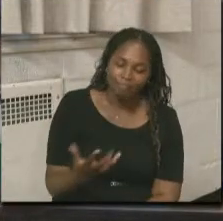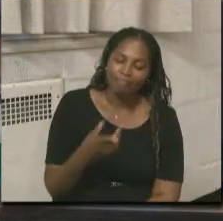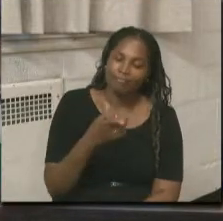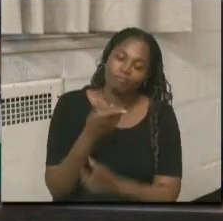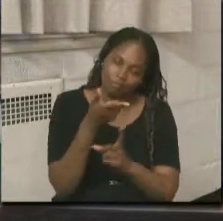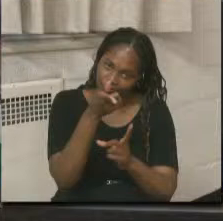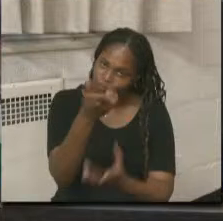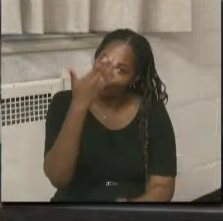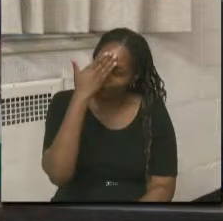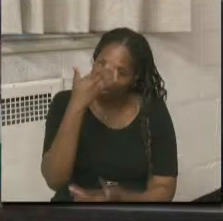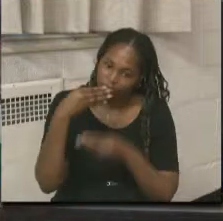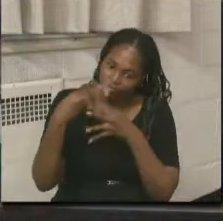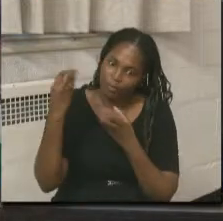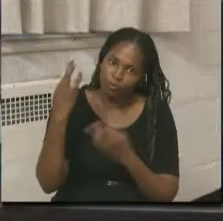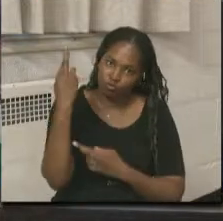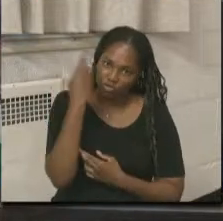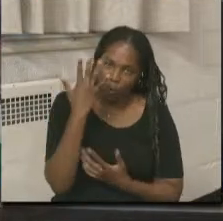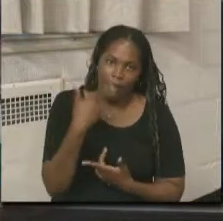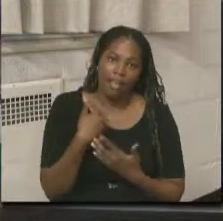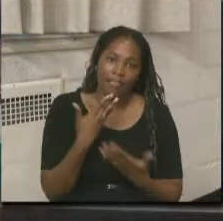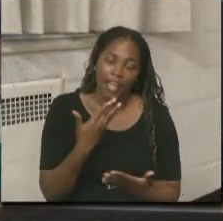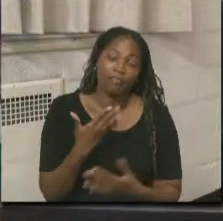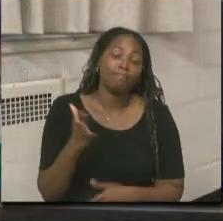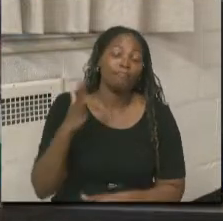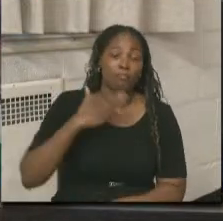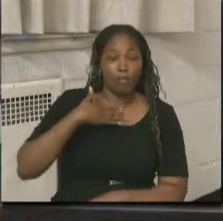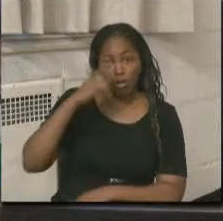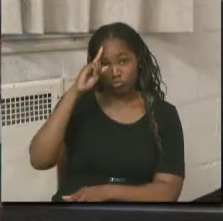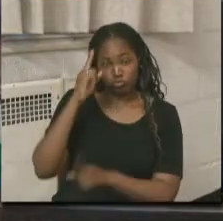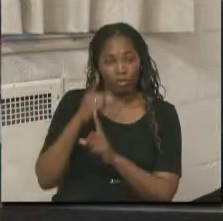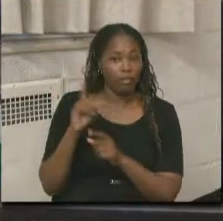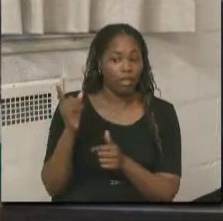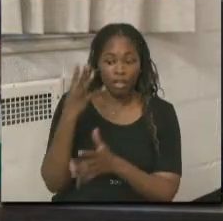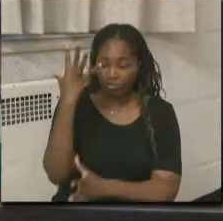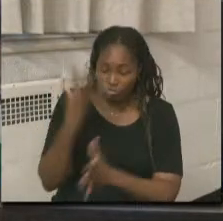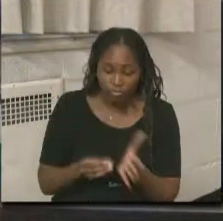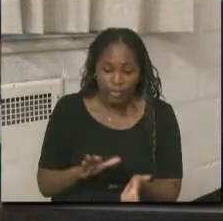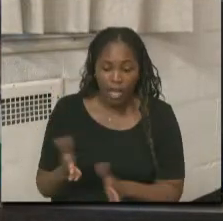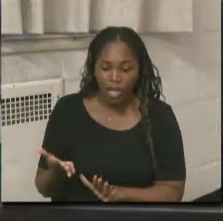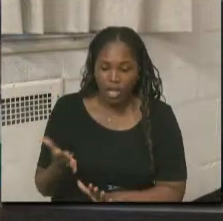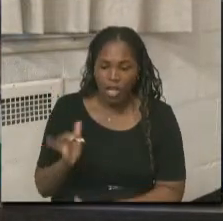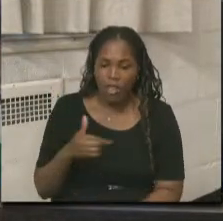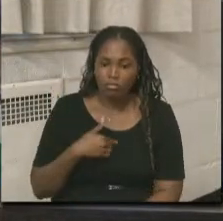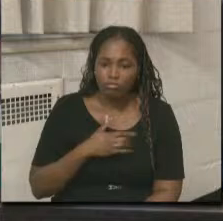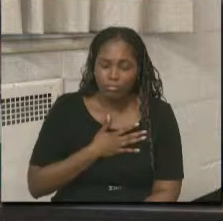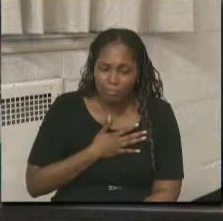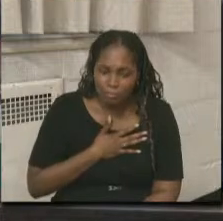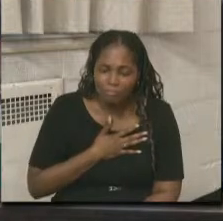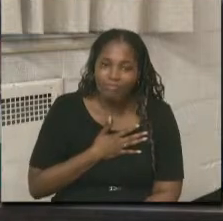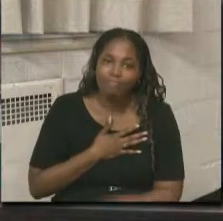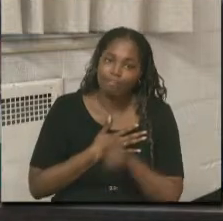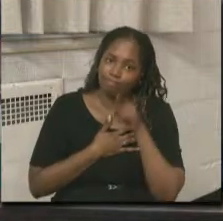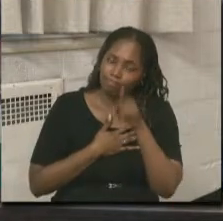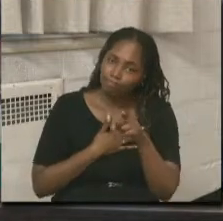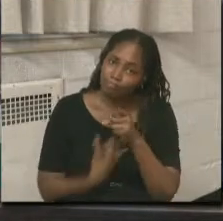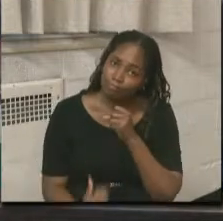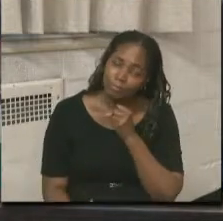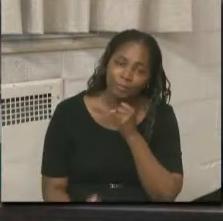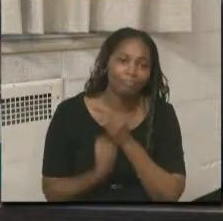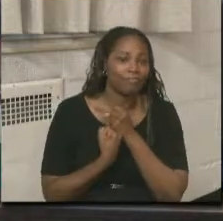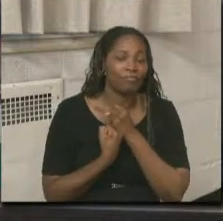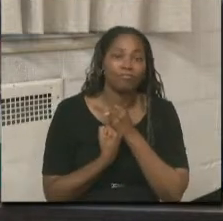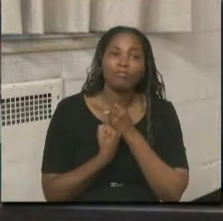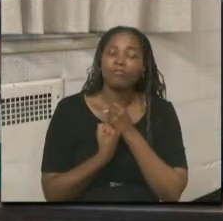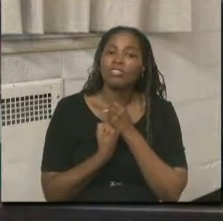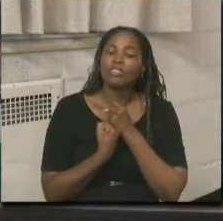but when my brother first passed, you were a great support and a great help to me. And not once